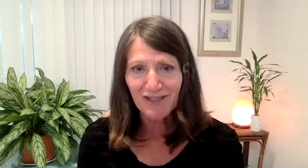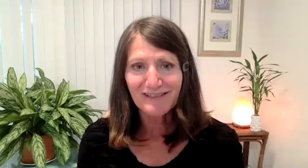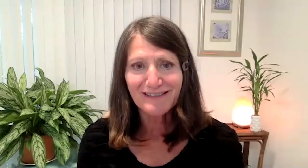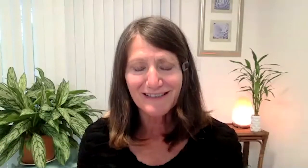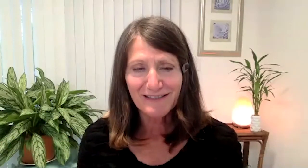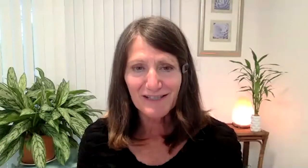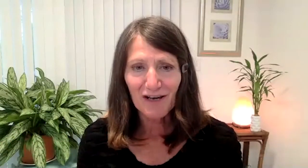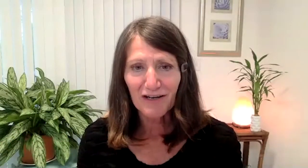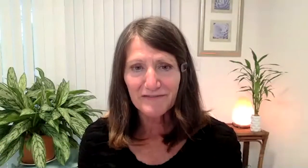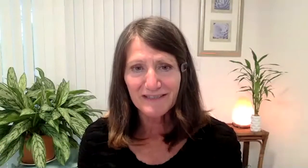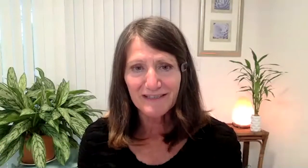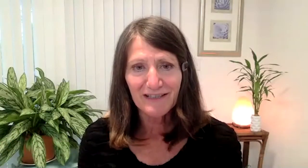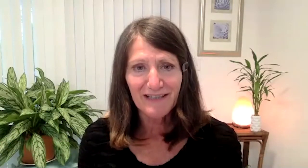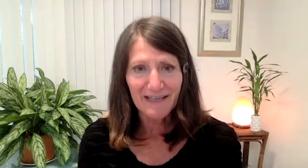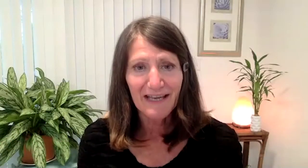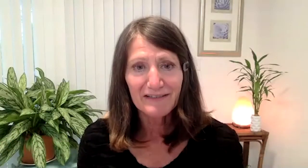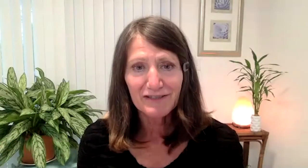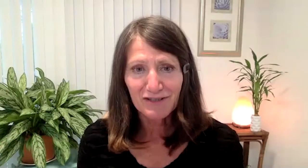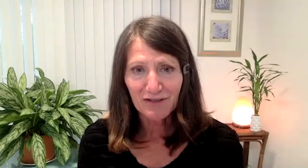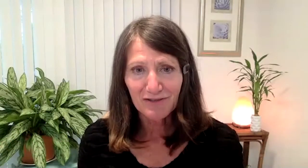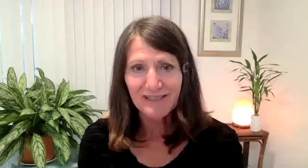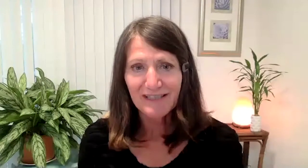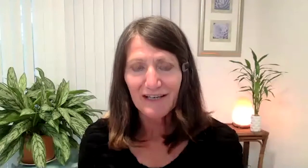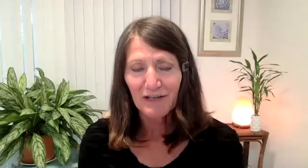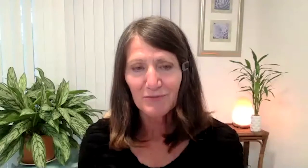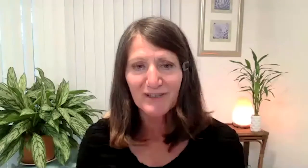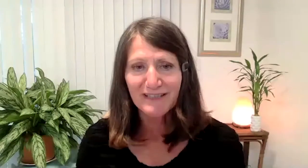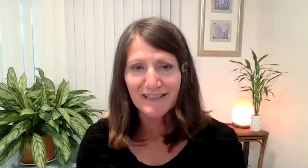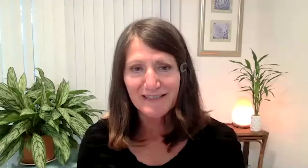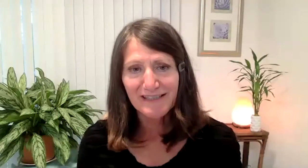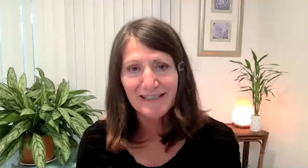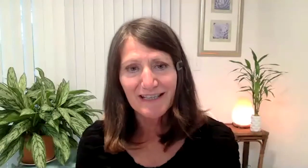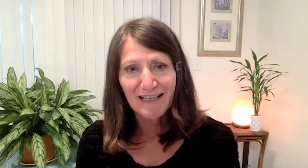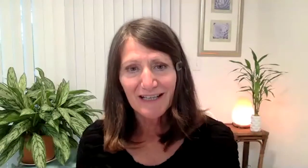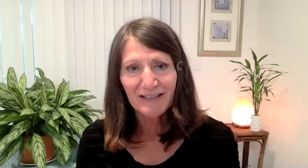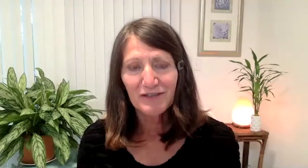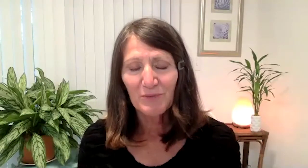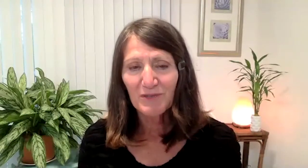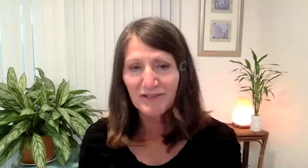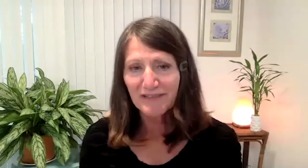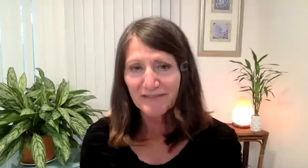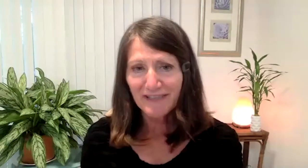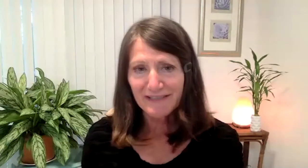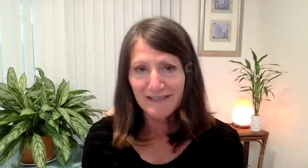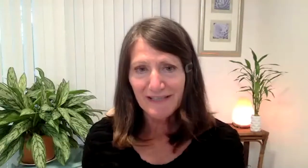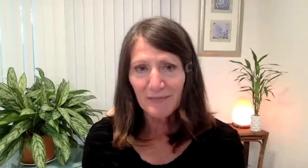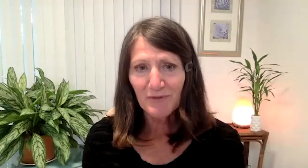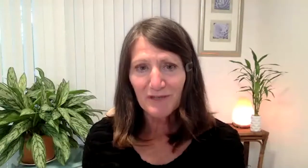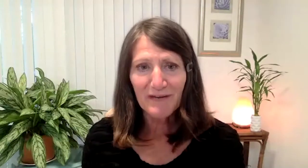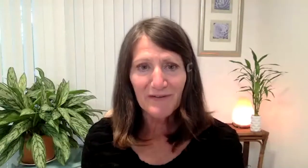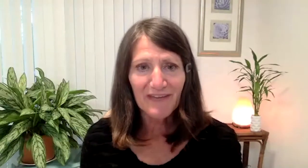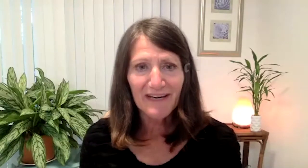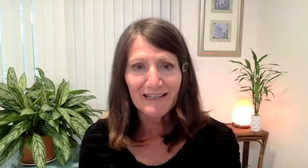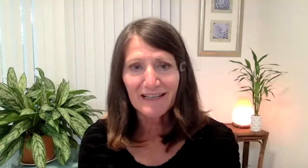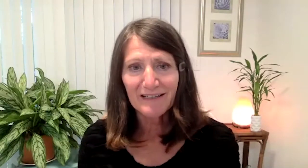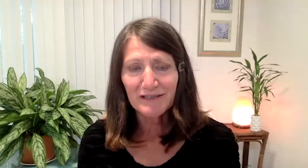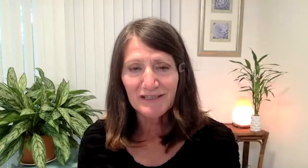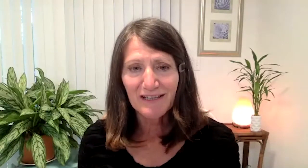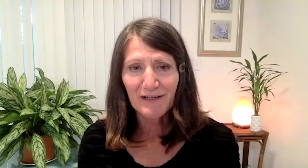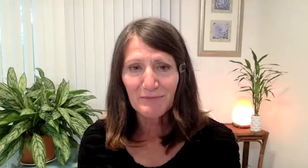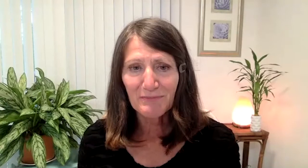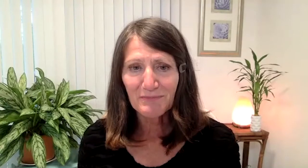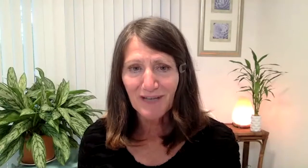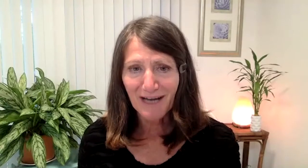self-compassion is often an antidote to that unworthiness. So I'm wondering if you'd like to say more about that,